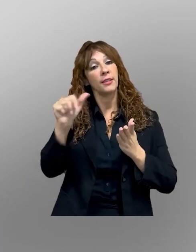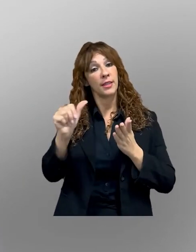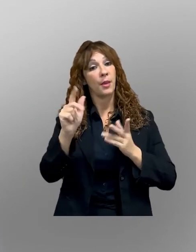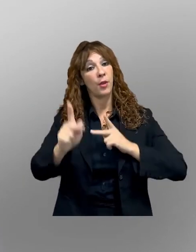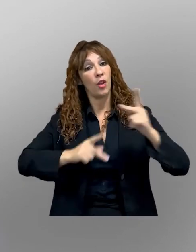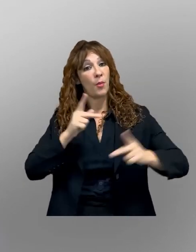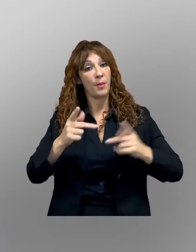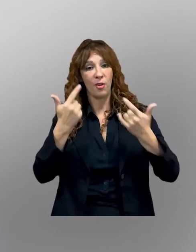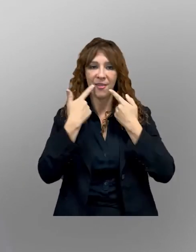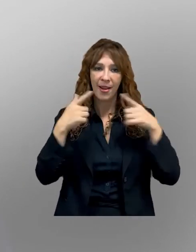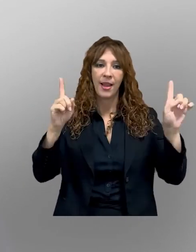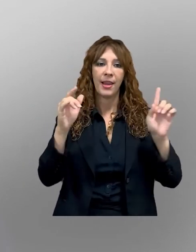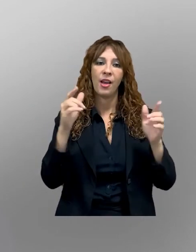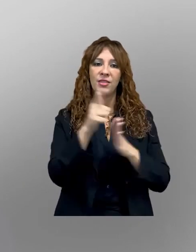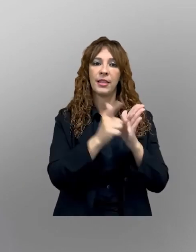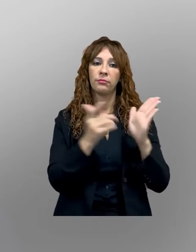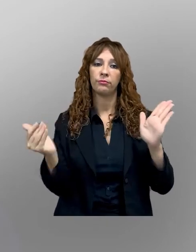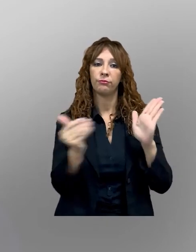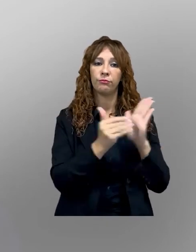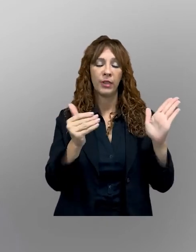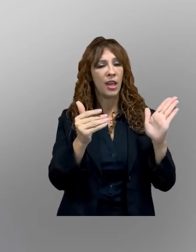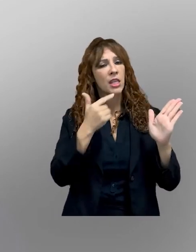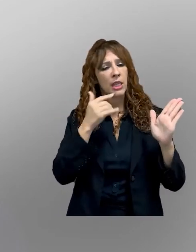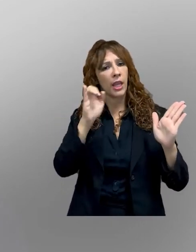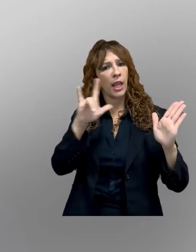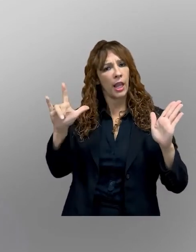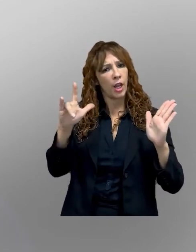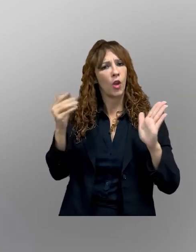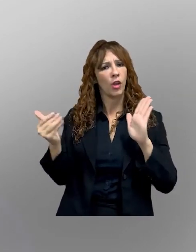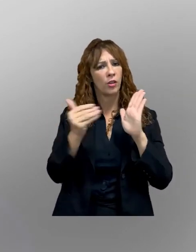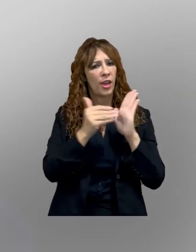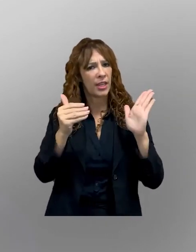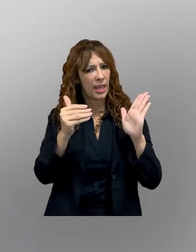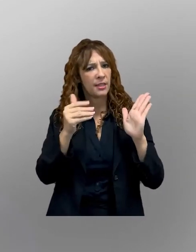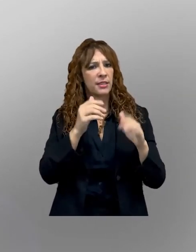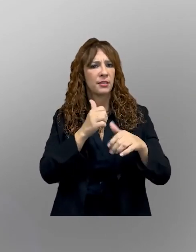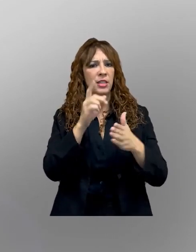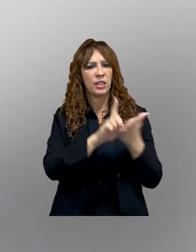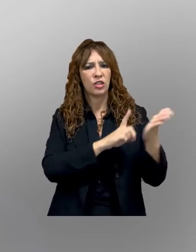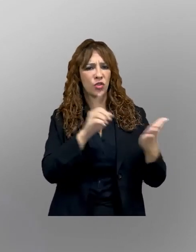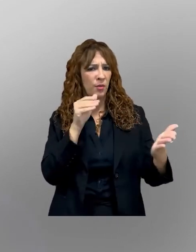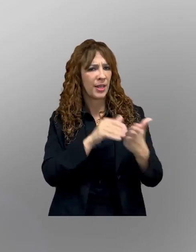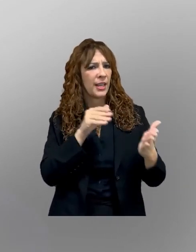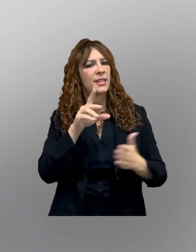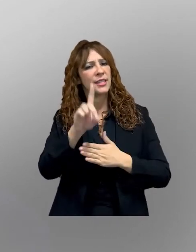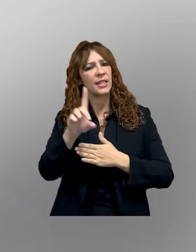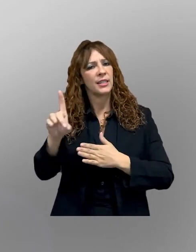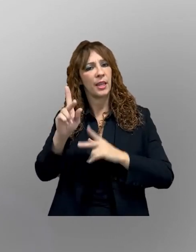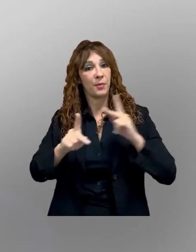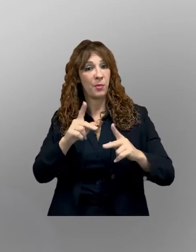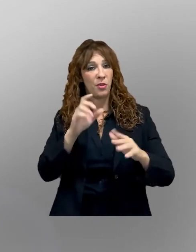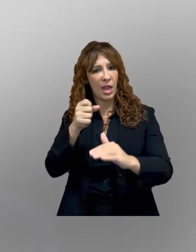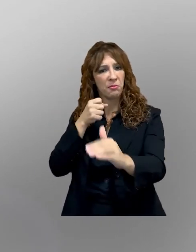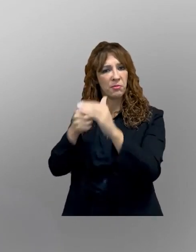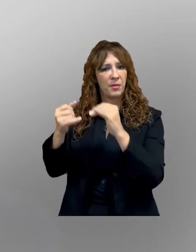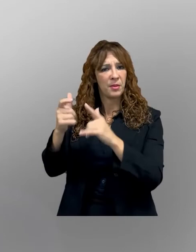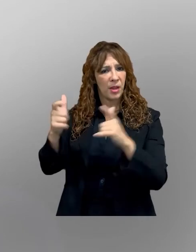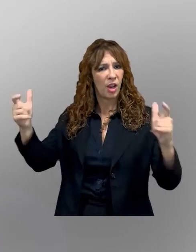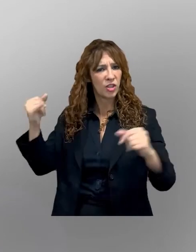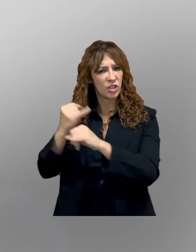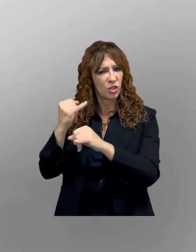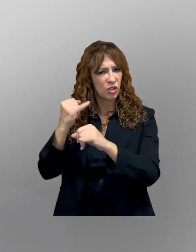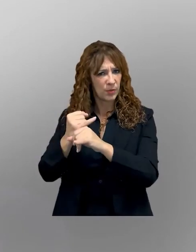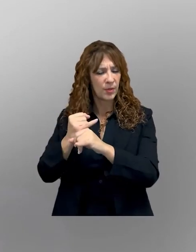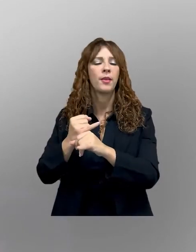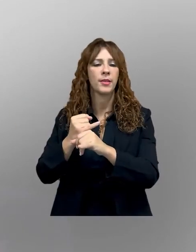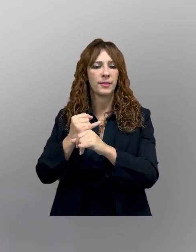disabled people announced that class action lawsuit today, claiming Illinois discriminates against developmentally disabled people by placing them